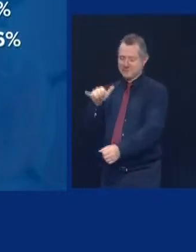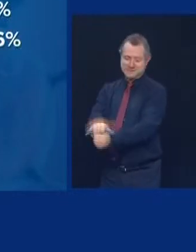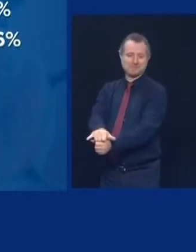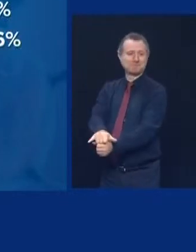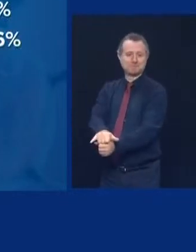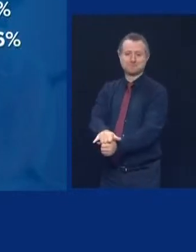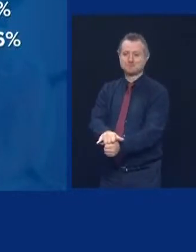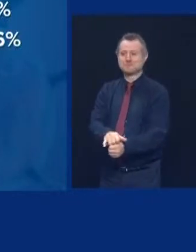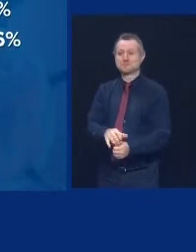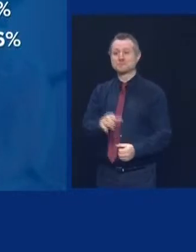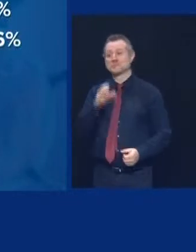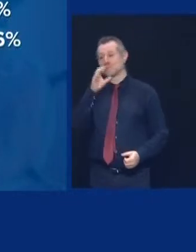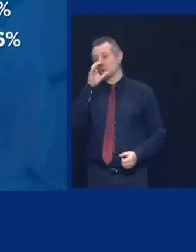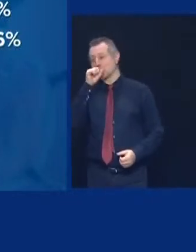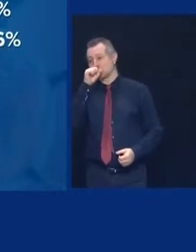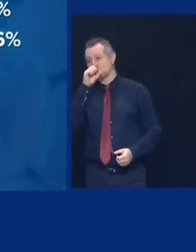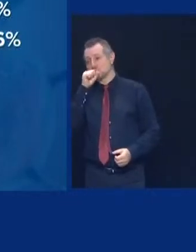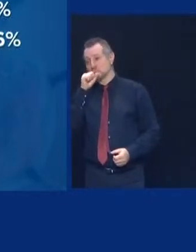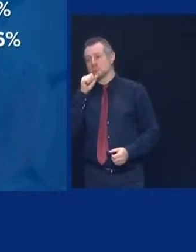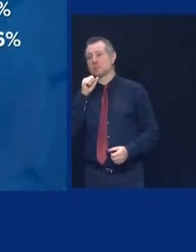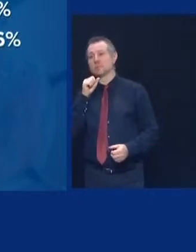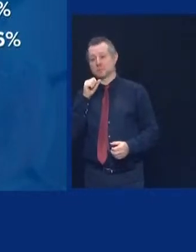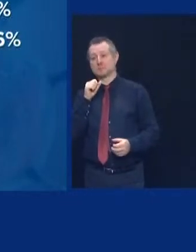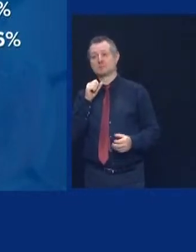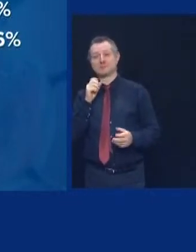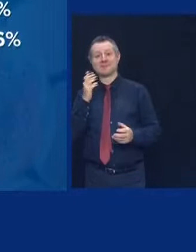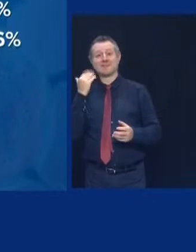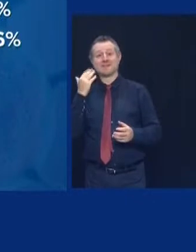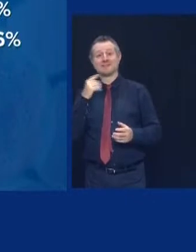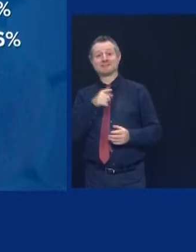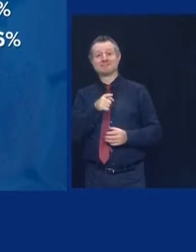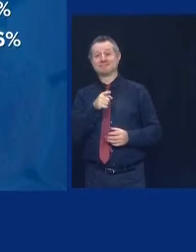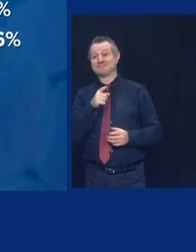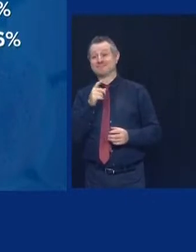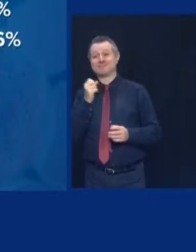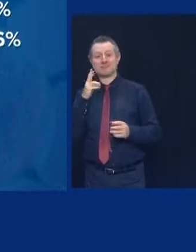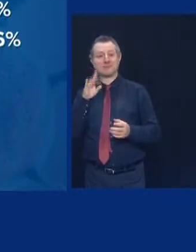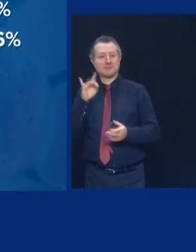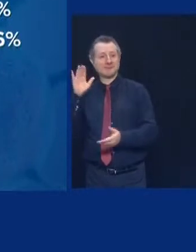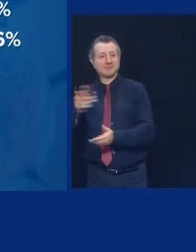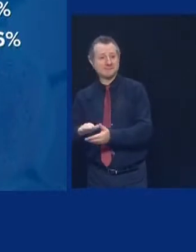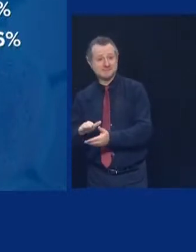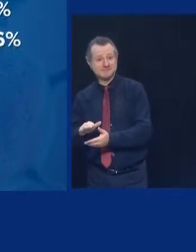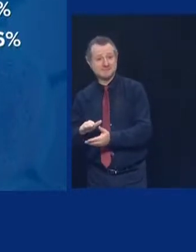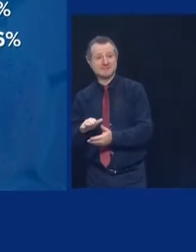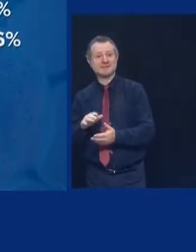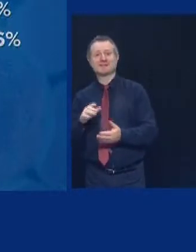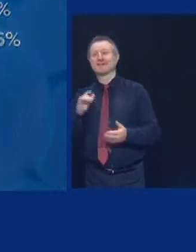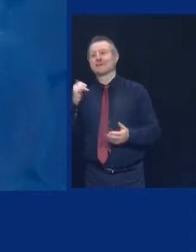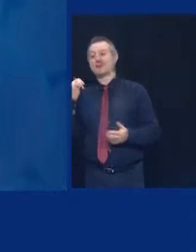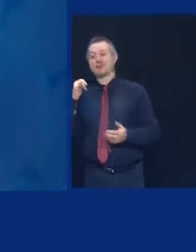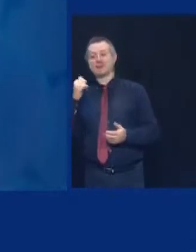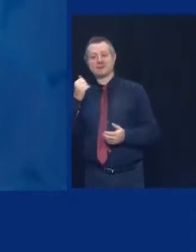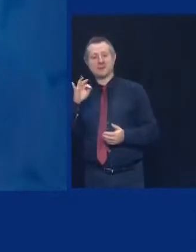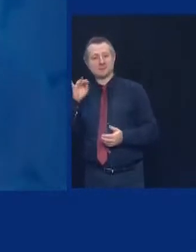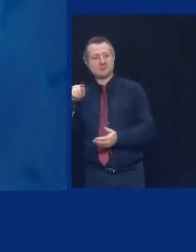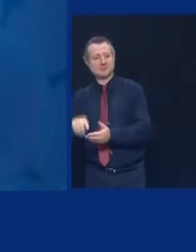from 12 to 4, 19 to yellow went from 19 to 1. That's really significant progress.